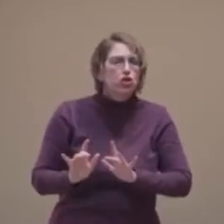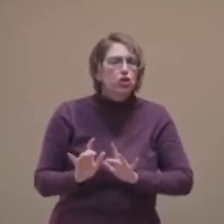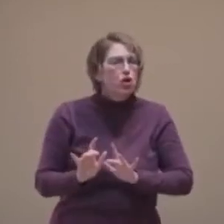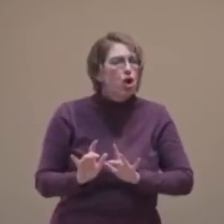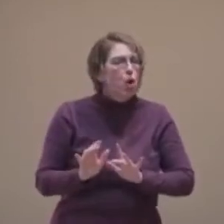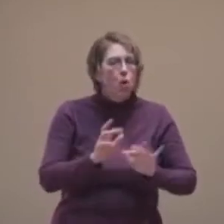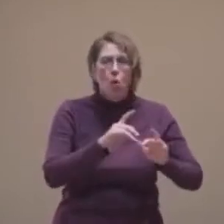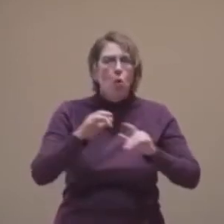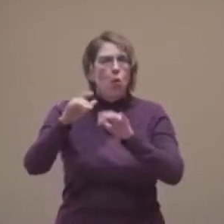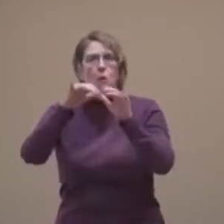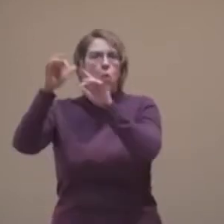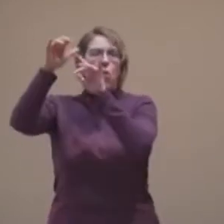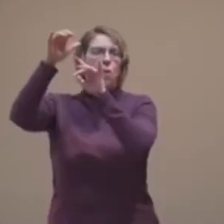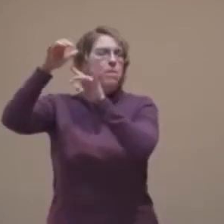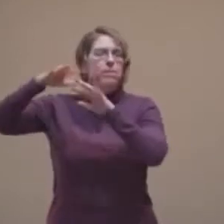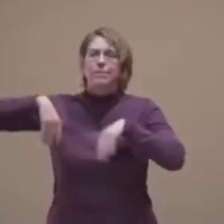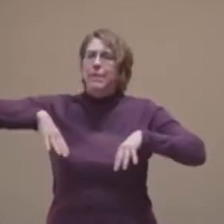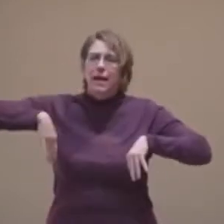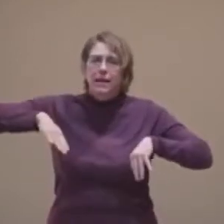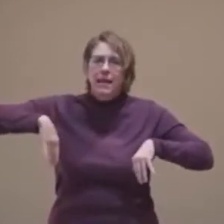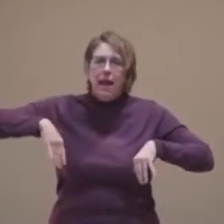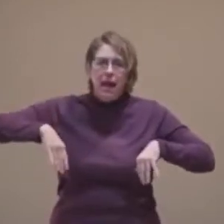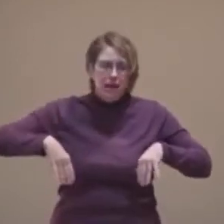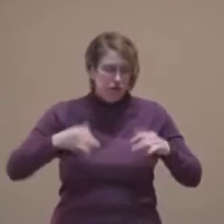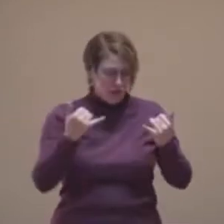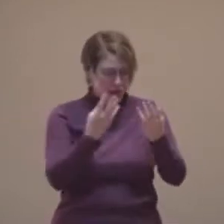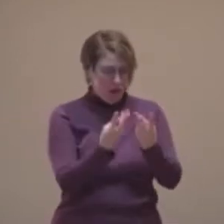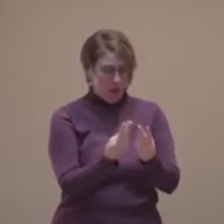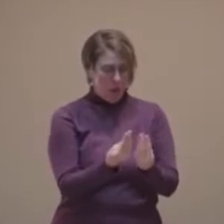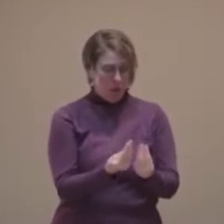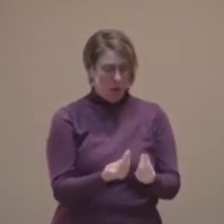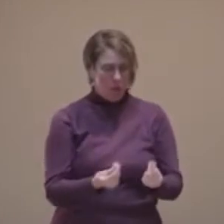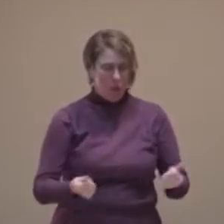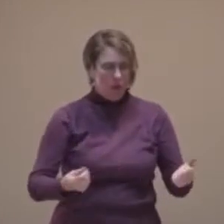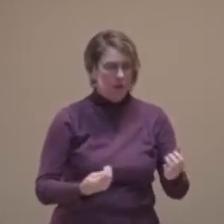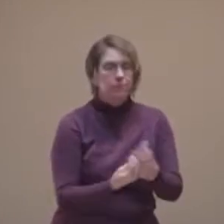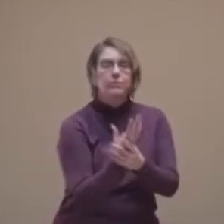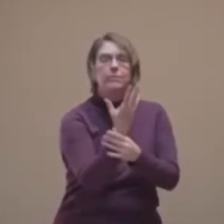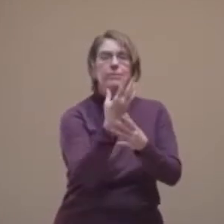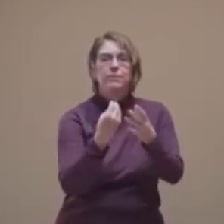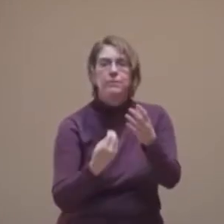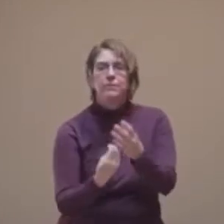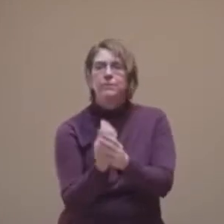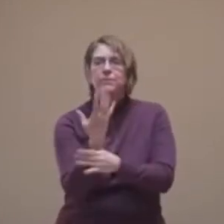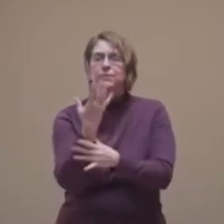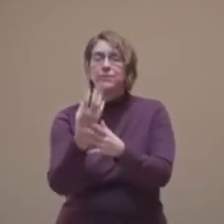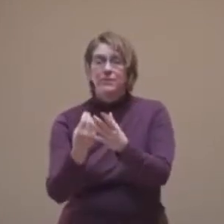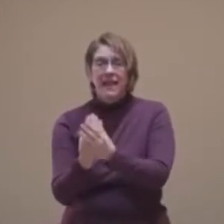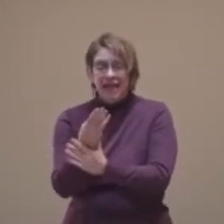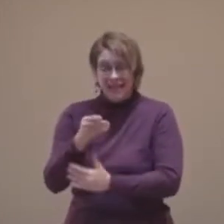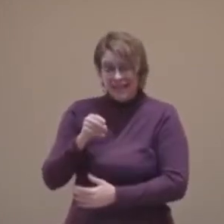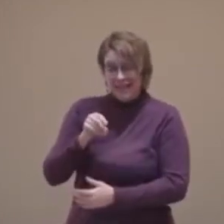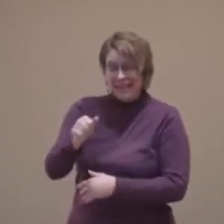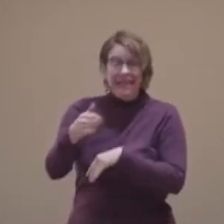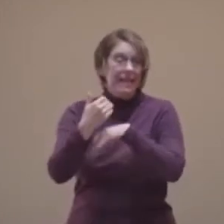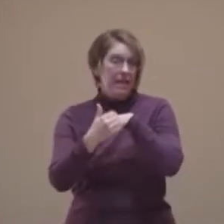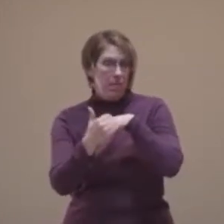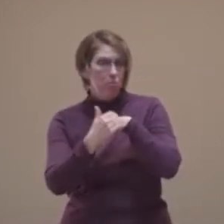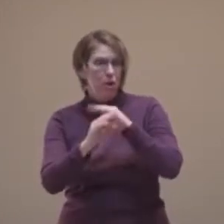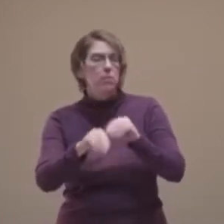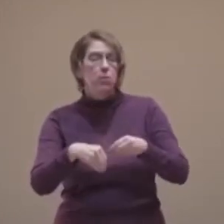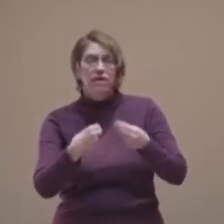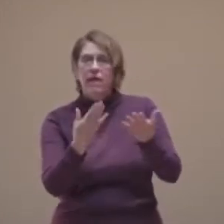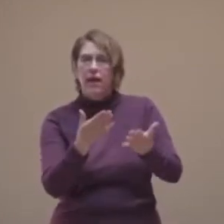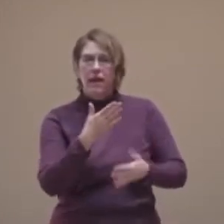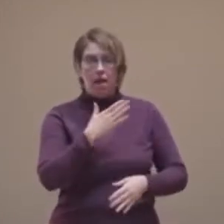there until they have watered the earth, making it bring forth and sprout, giving seed to the sower and bread to the eater, so